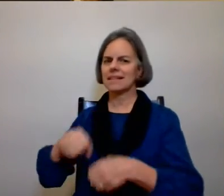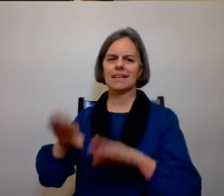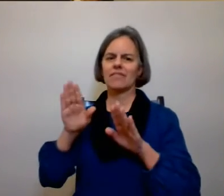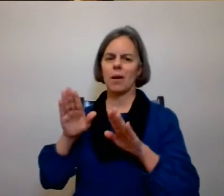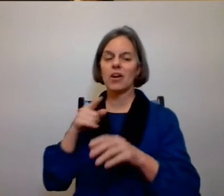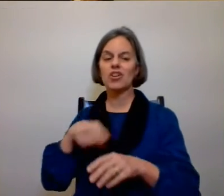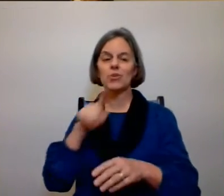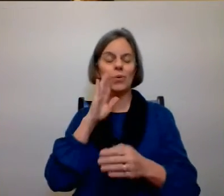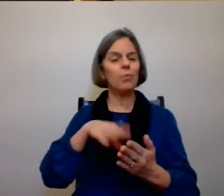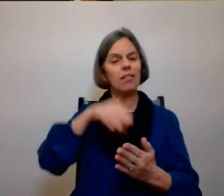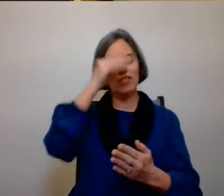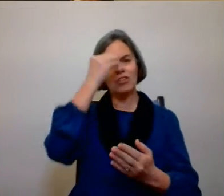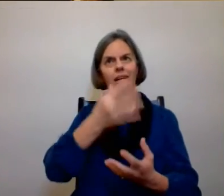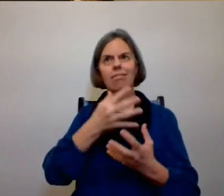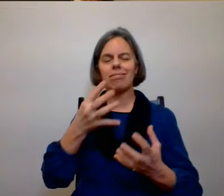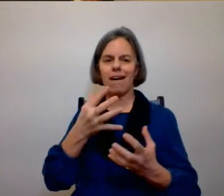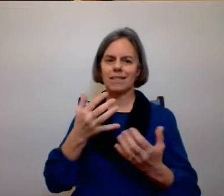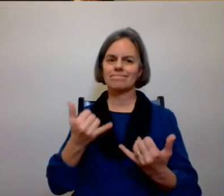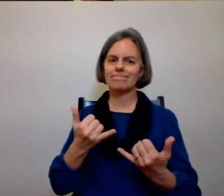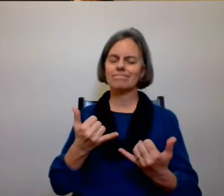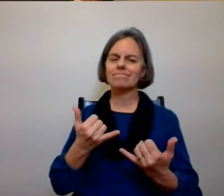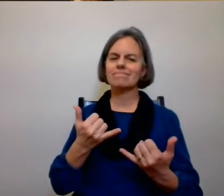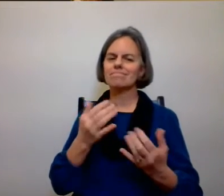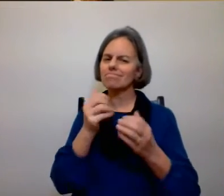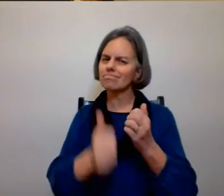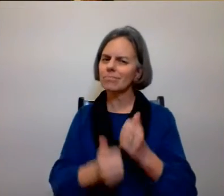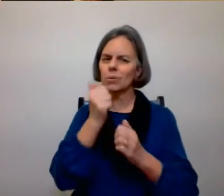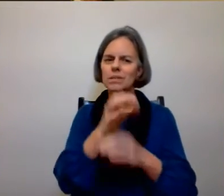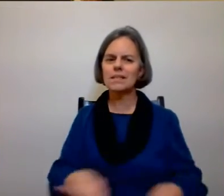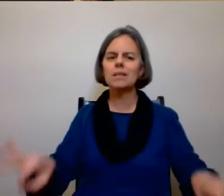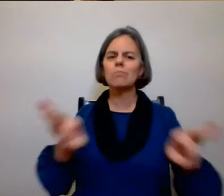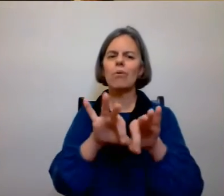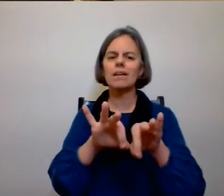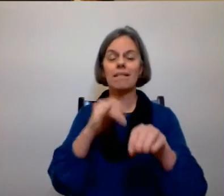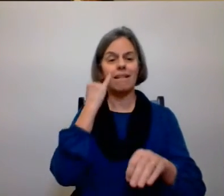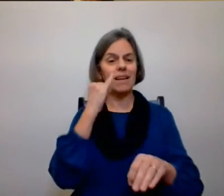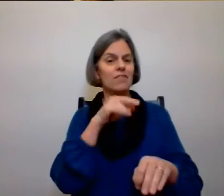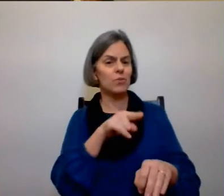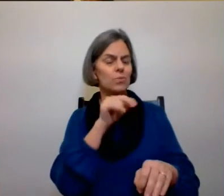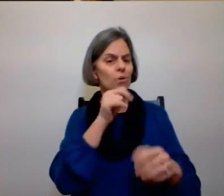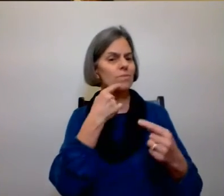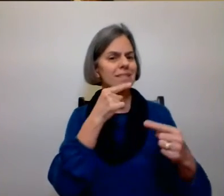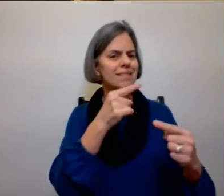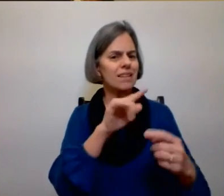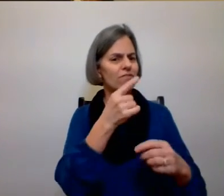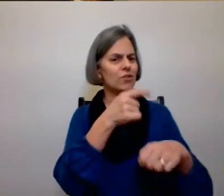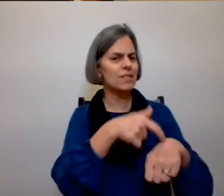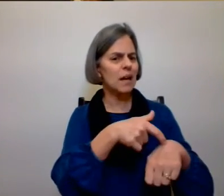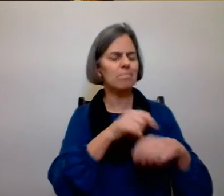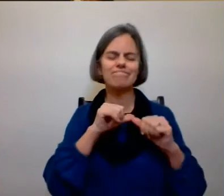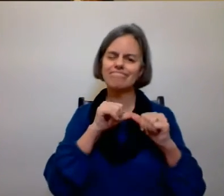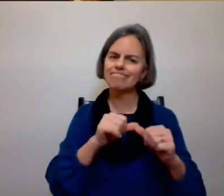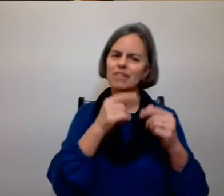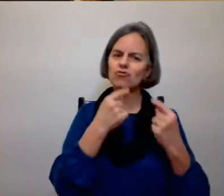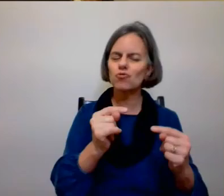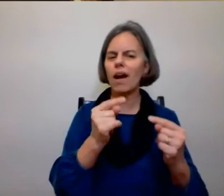this round, but the most important thing is that when you don't succeed at something, that you continue to try. You